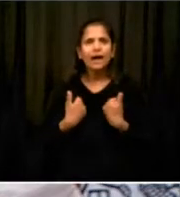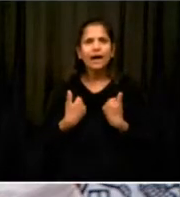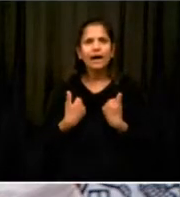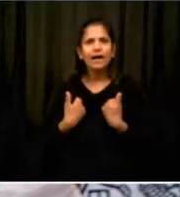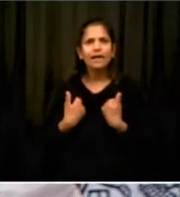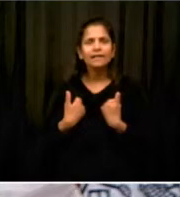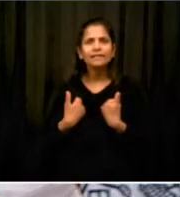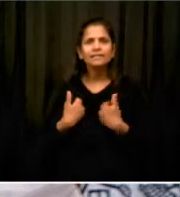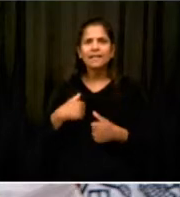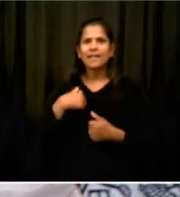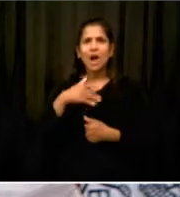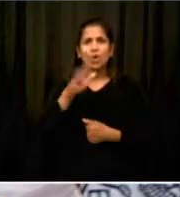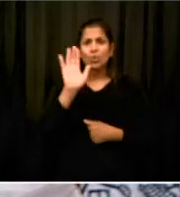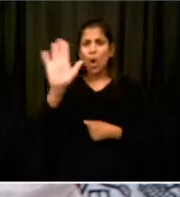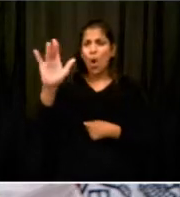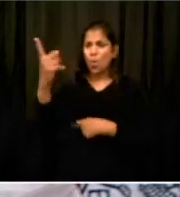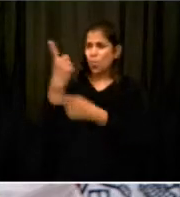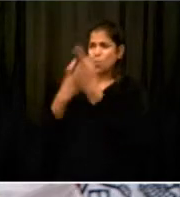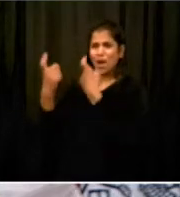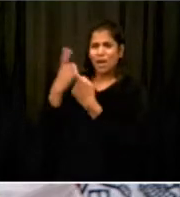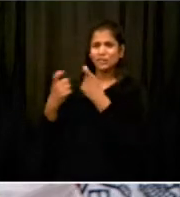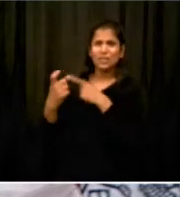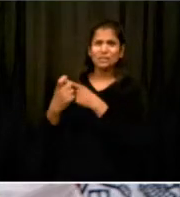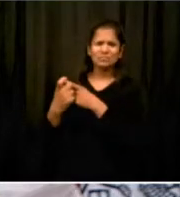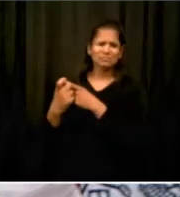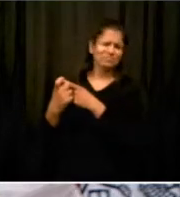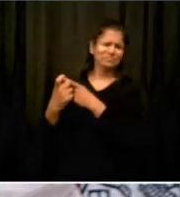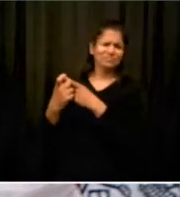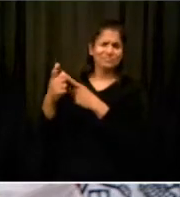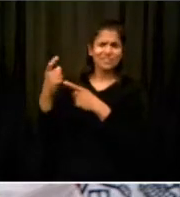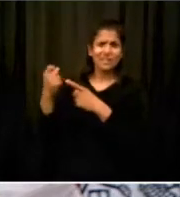reality, my job is to tell people the truth as I know it.